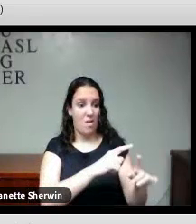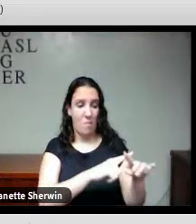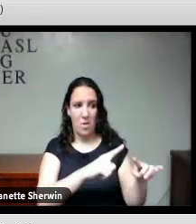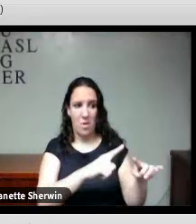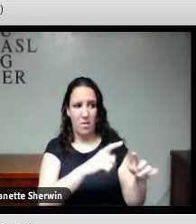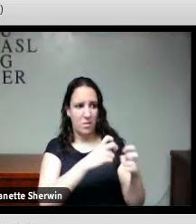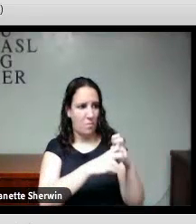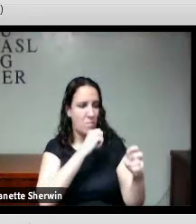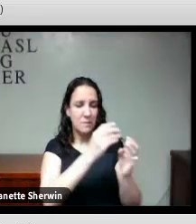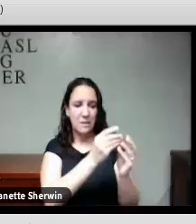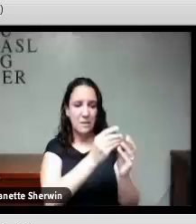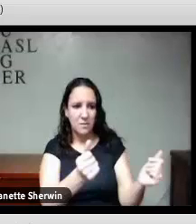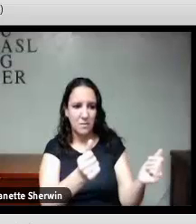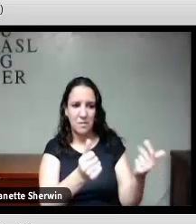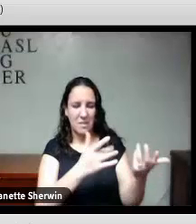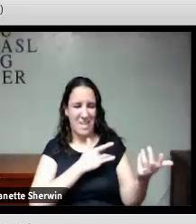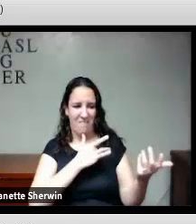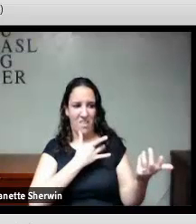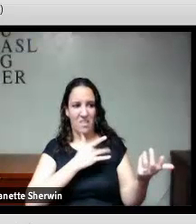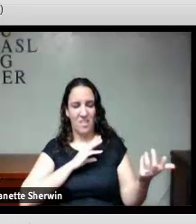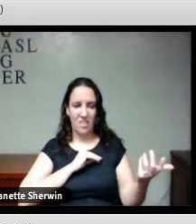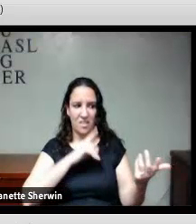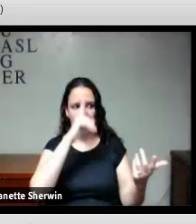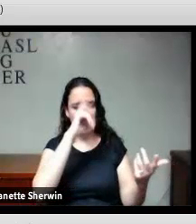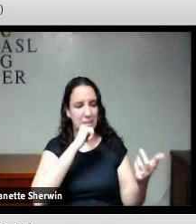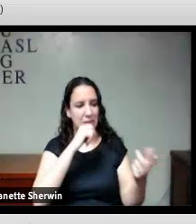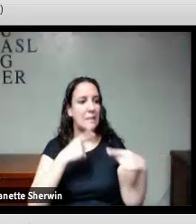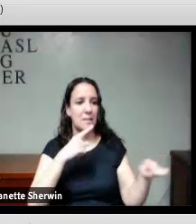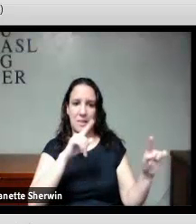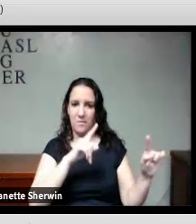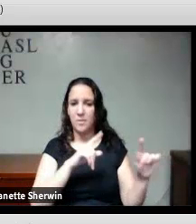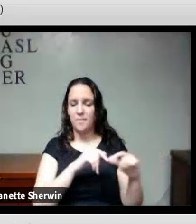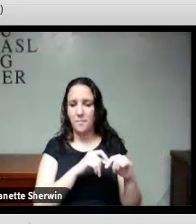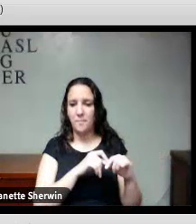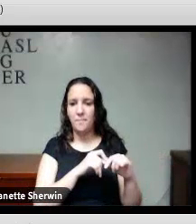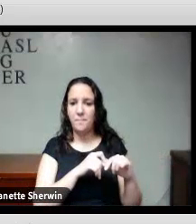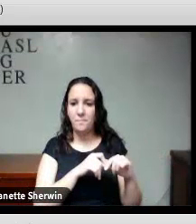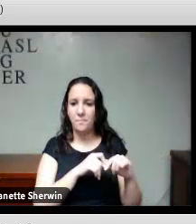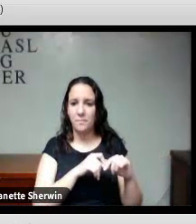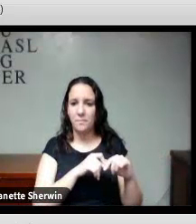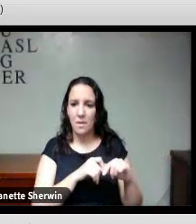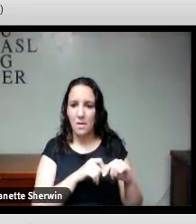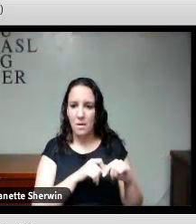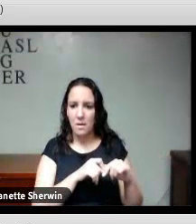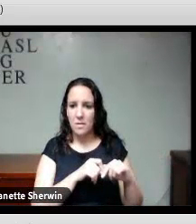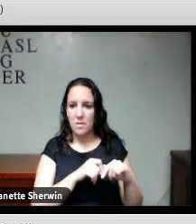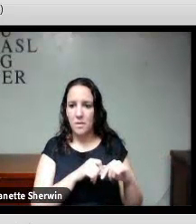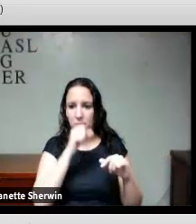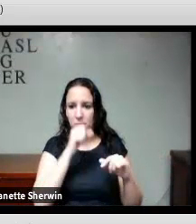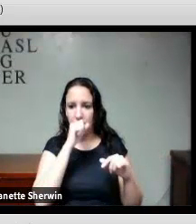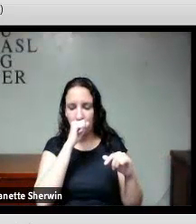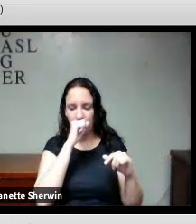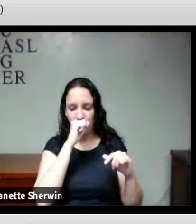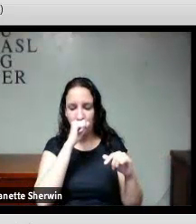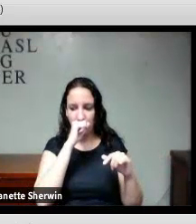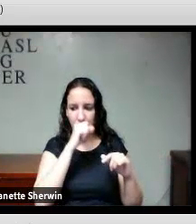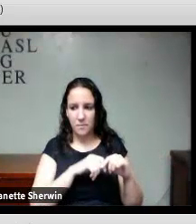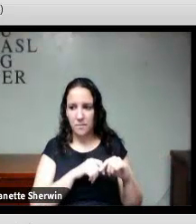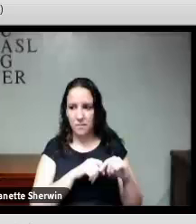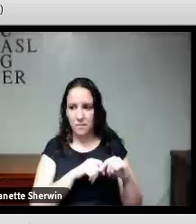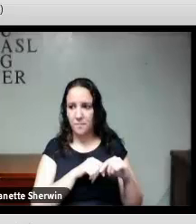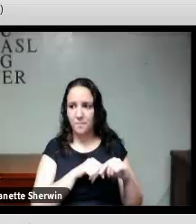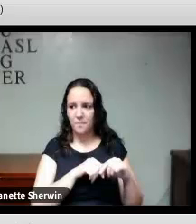didn't achieve it. But again, I want you to recognize if you've done everything you can, then let that go because you did everything